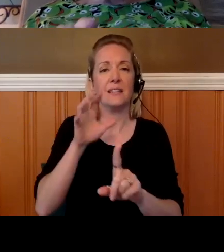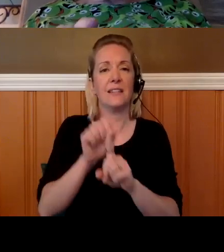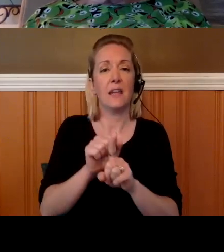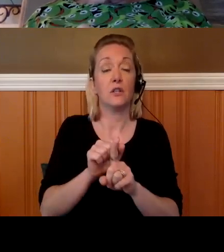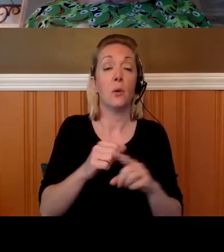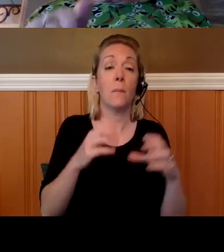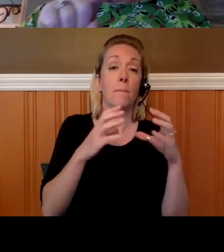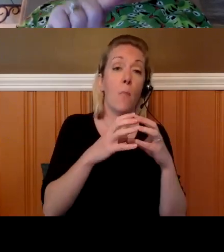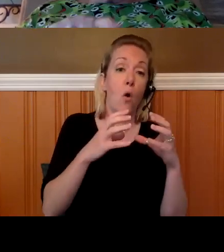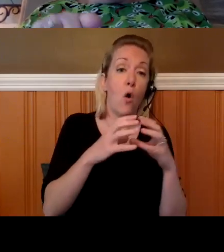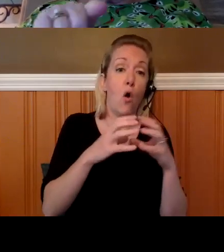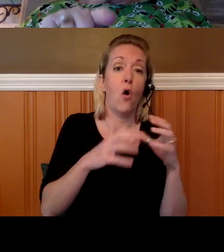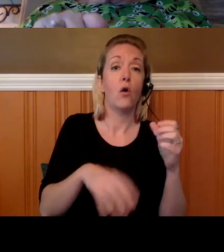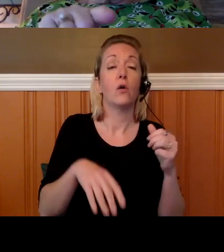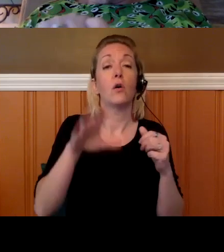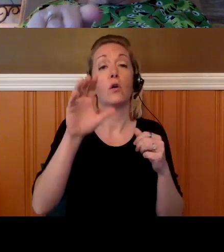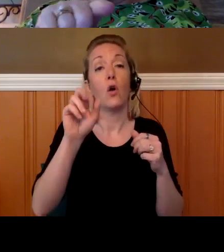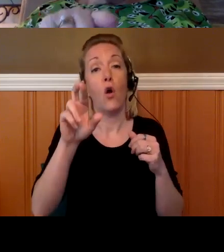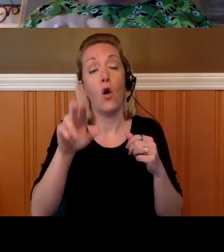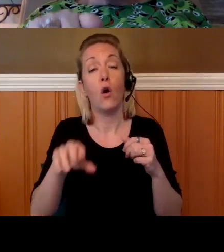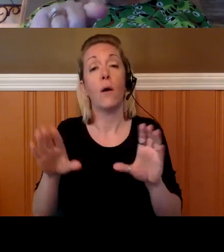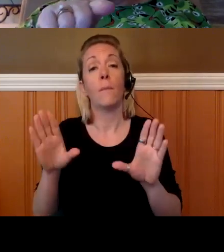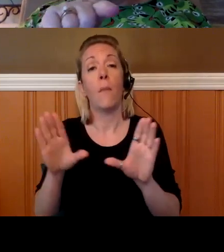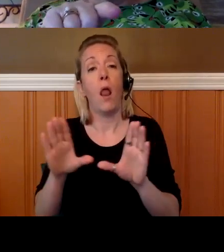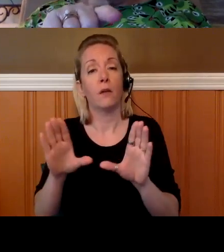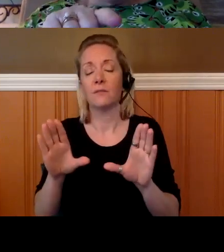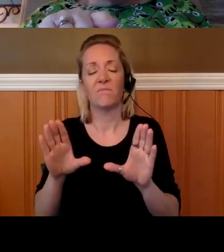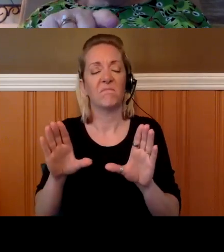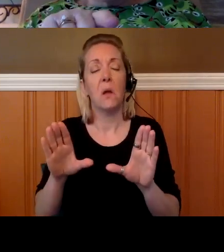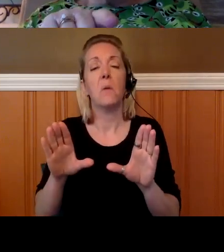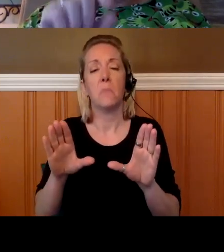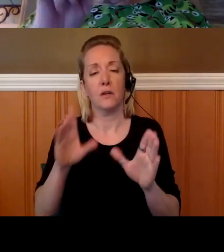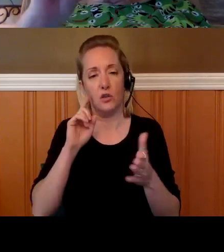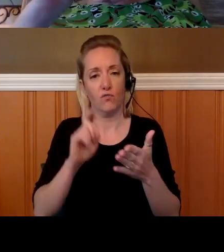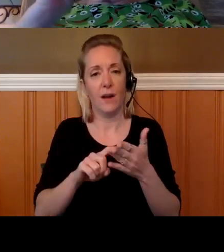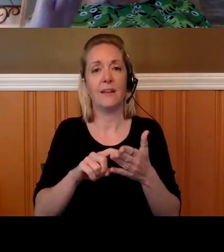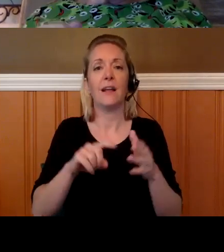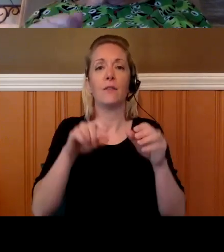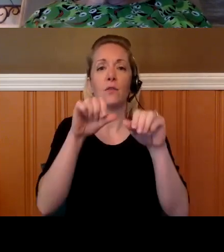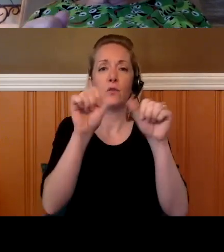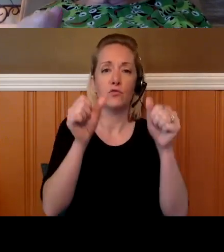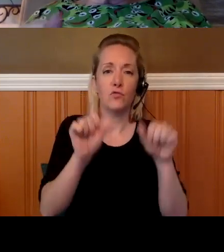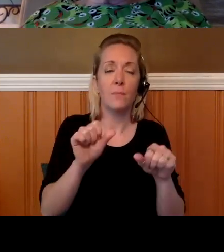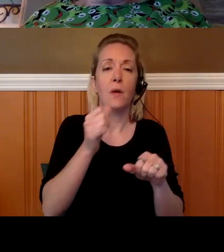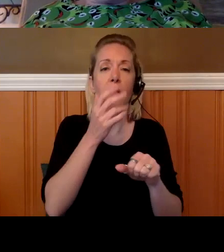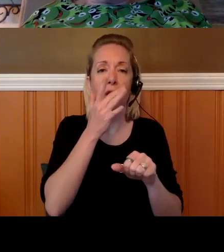that that group of colors and objects was her symbol for play. And then Dad